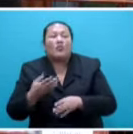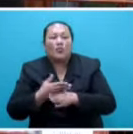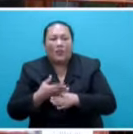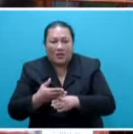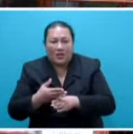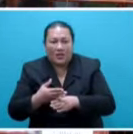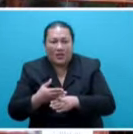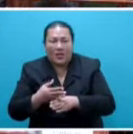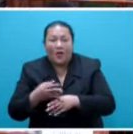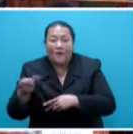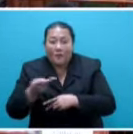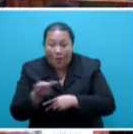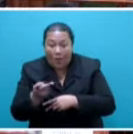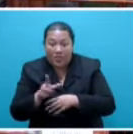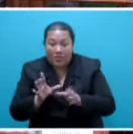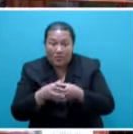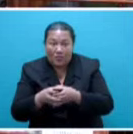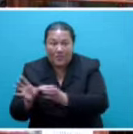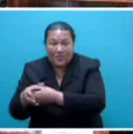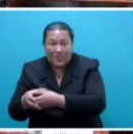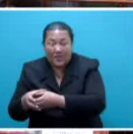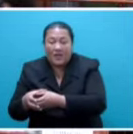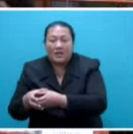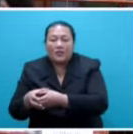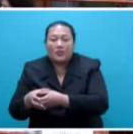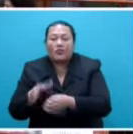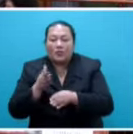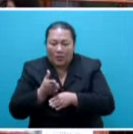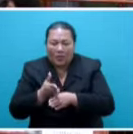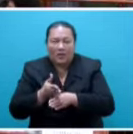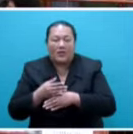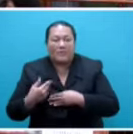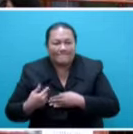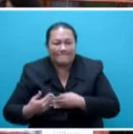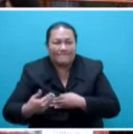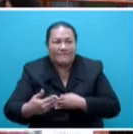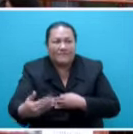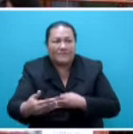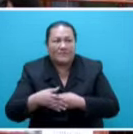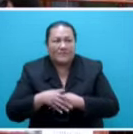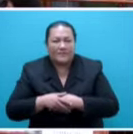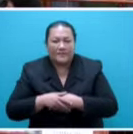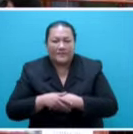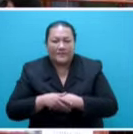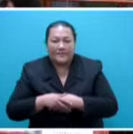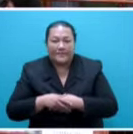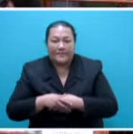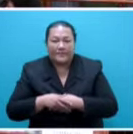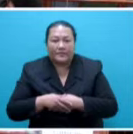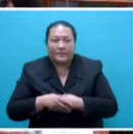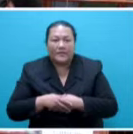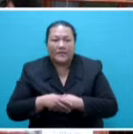forward the issues from our people, from our voters, which is, let me remind the other side of the house, it's